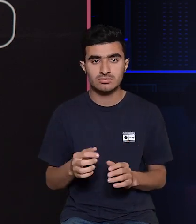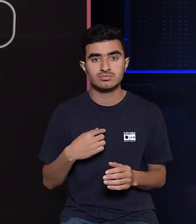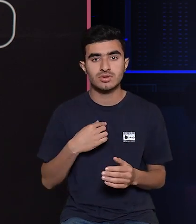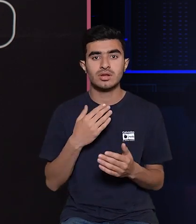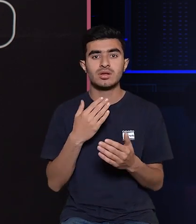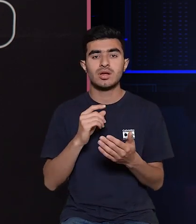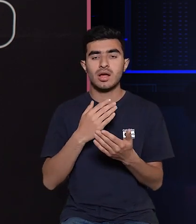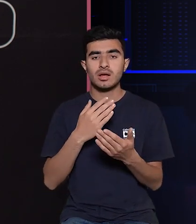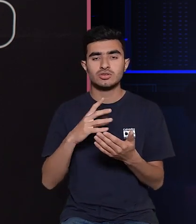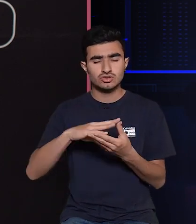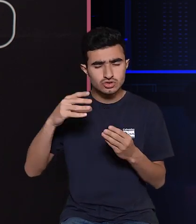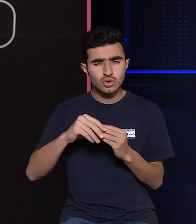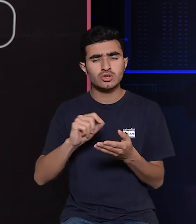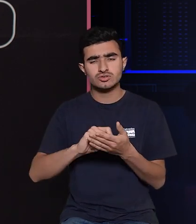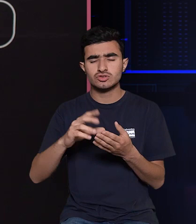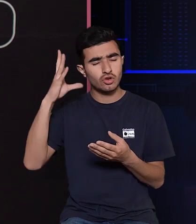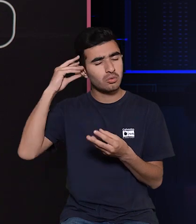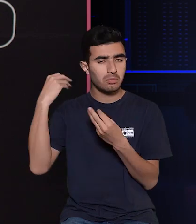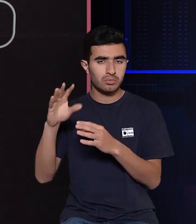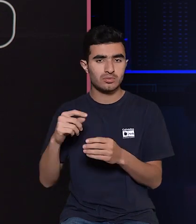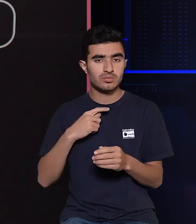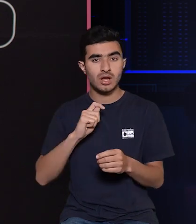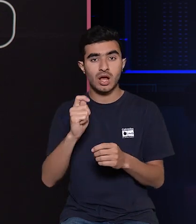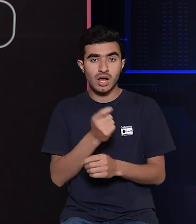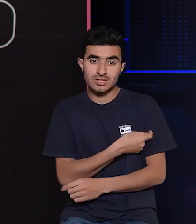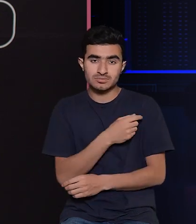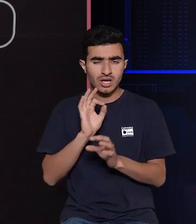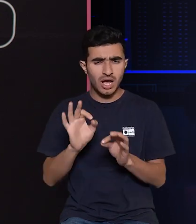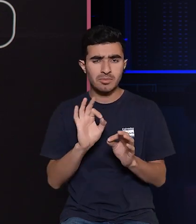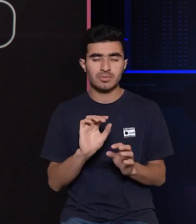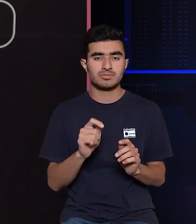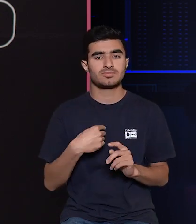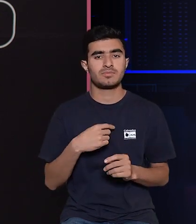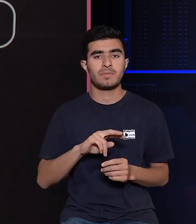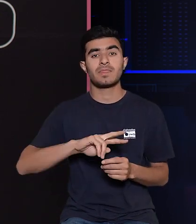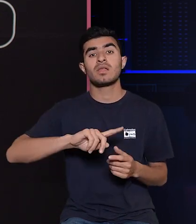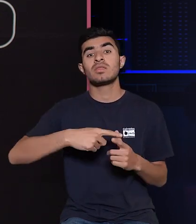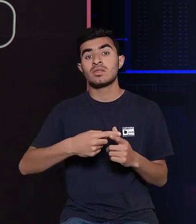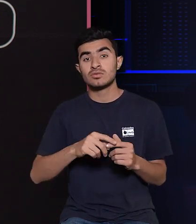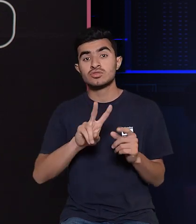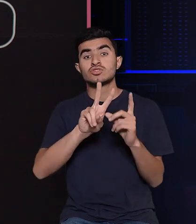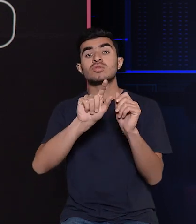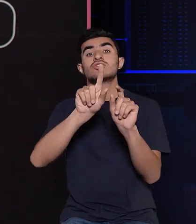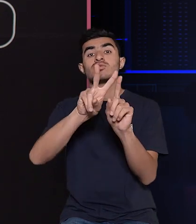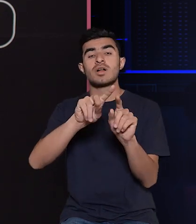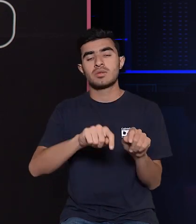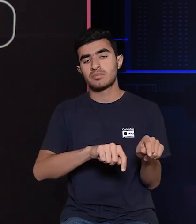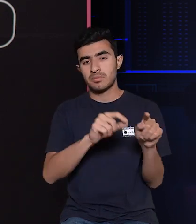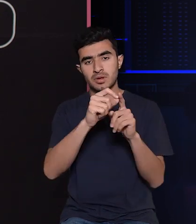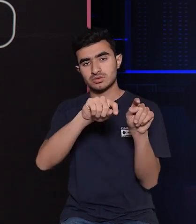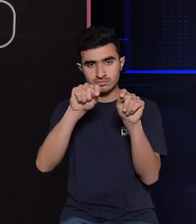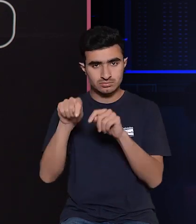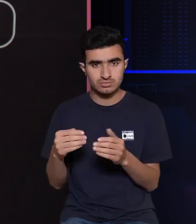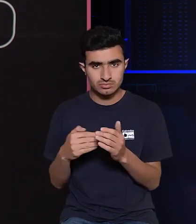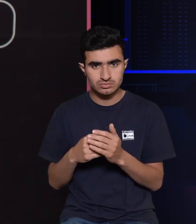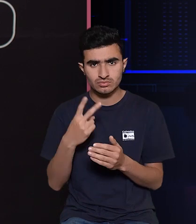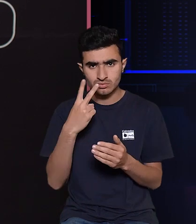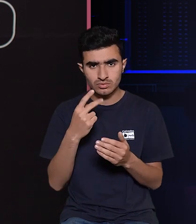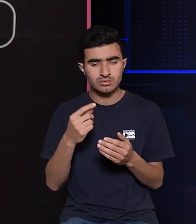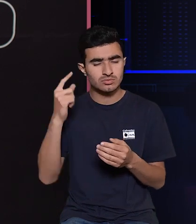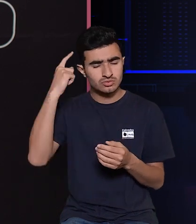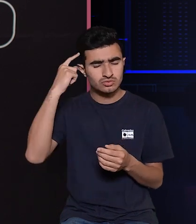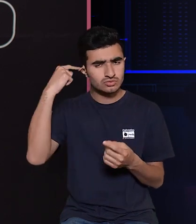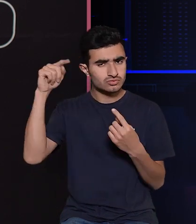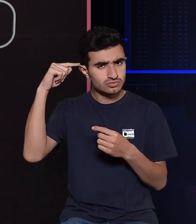came back to literature and fiction writing, and I started submitting stories, and over the course of